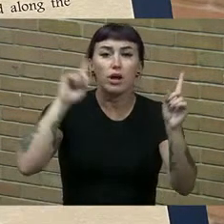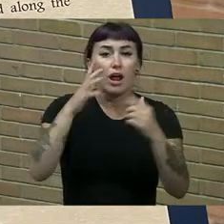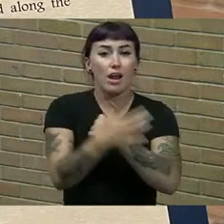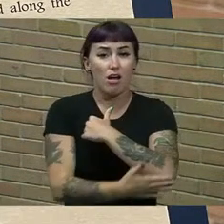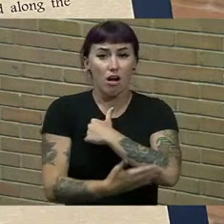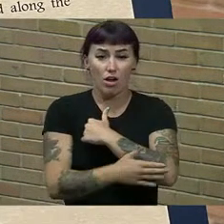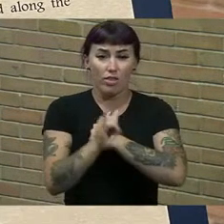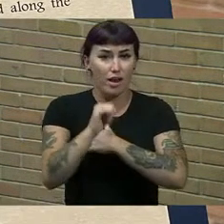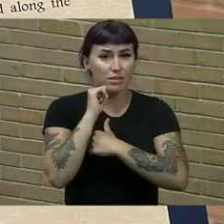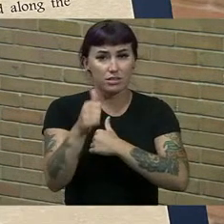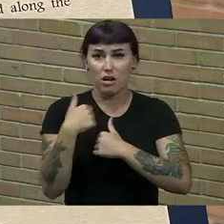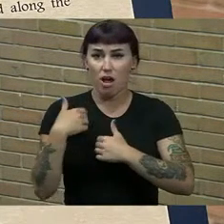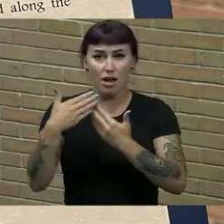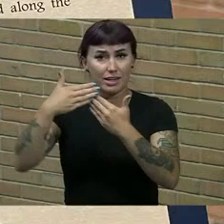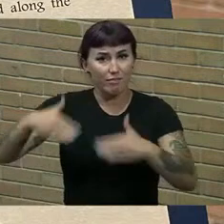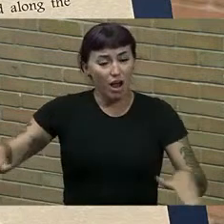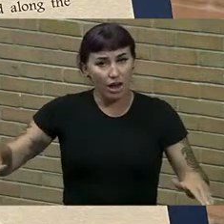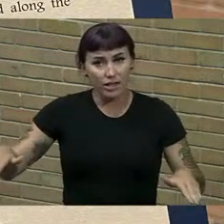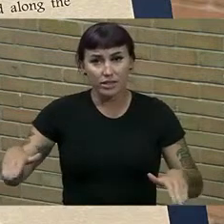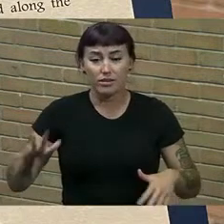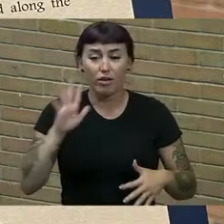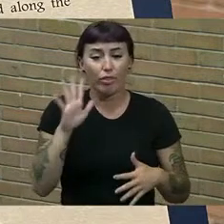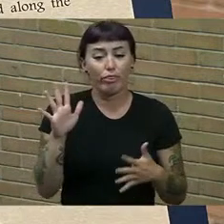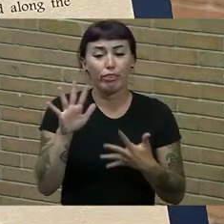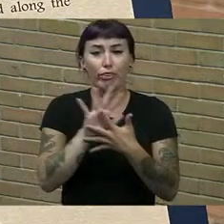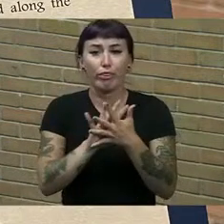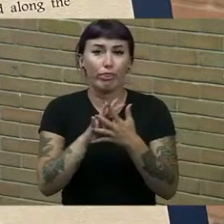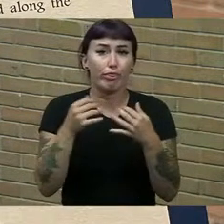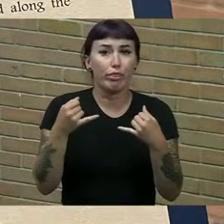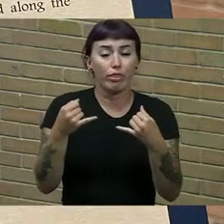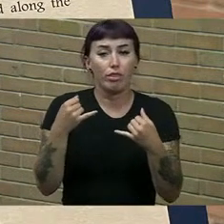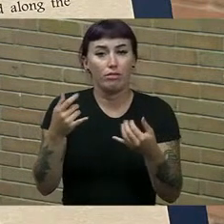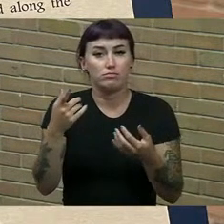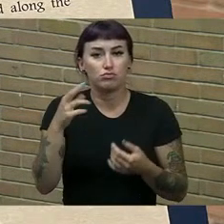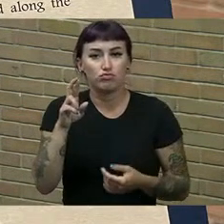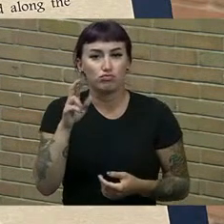longer divided along the ambiguous lines of race.